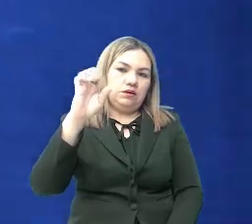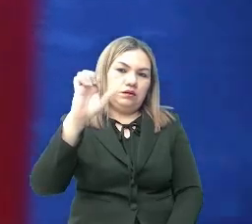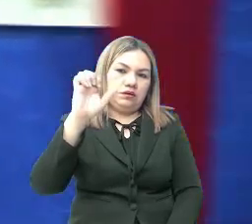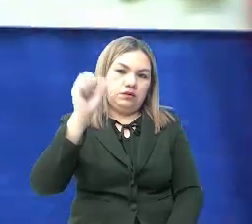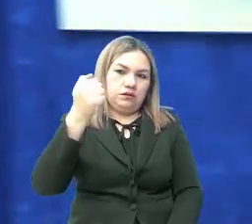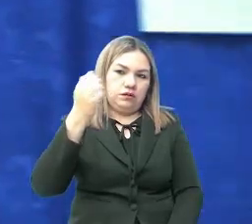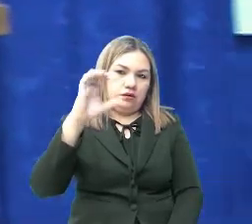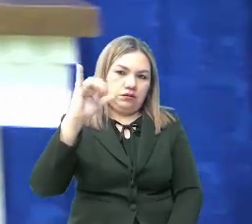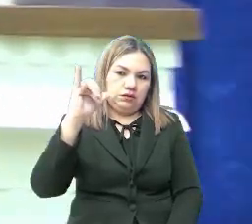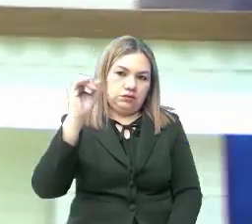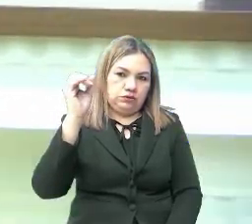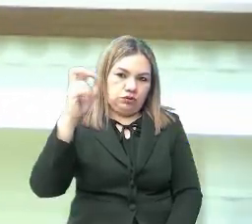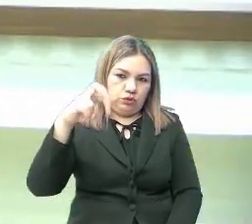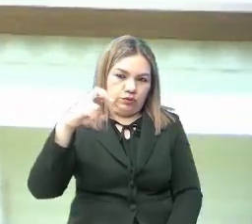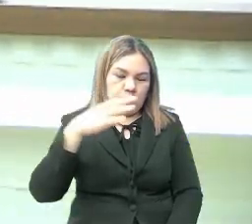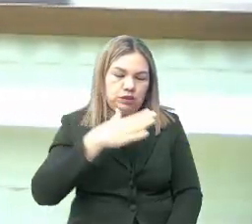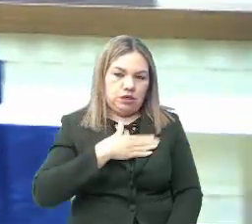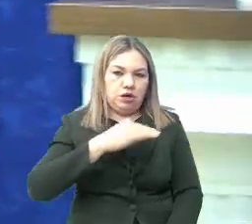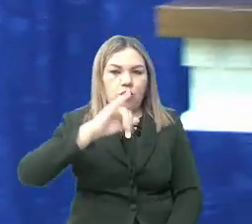Creation